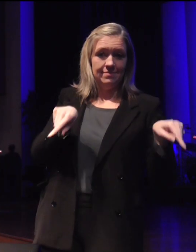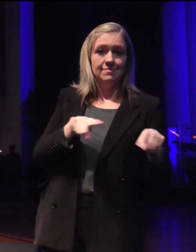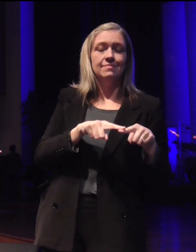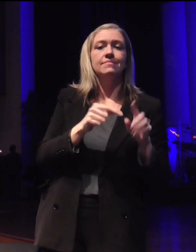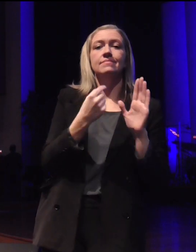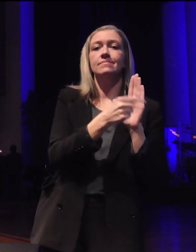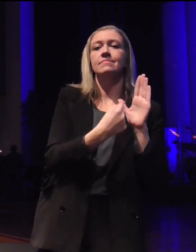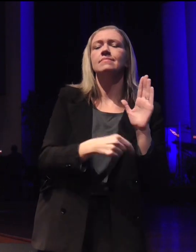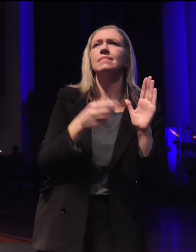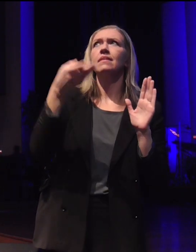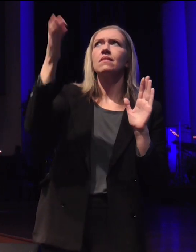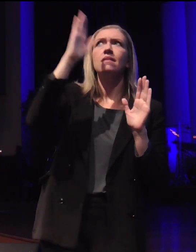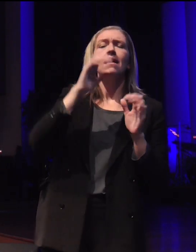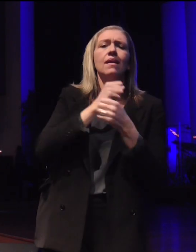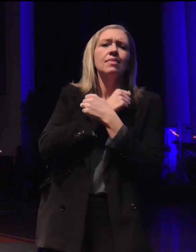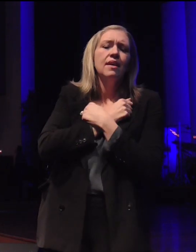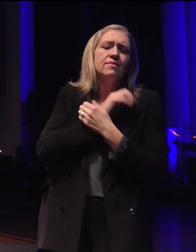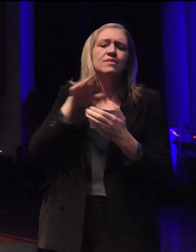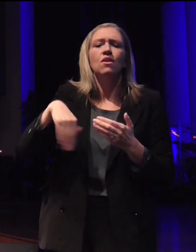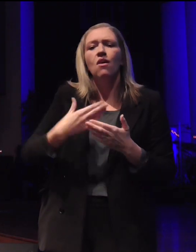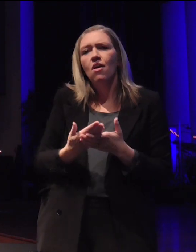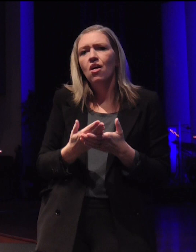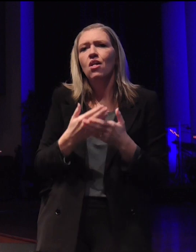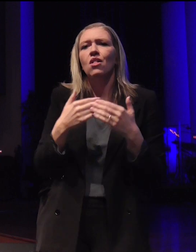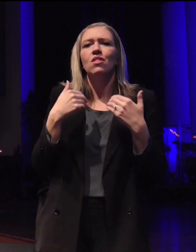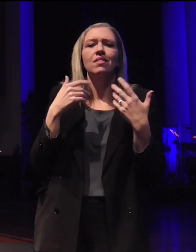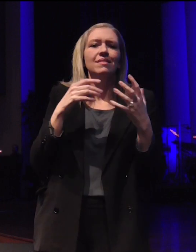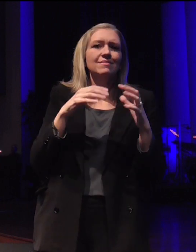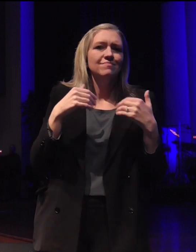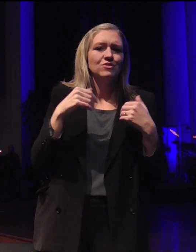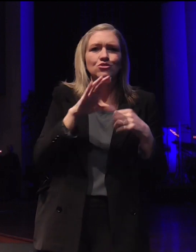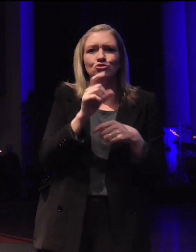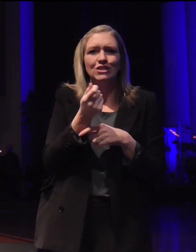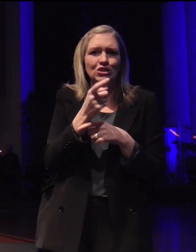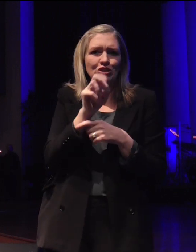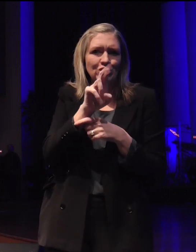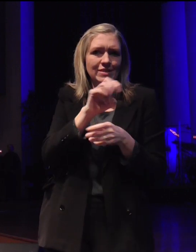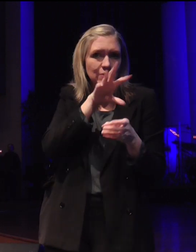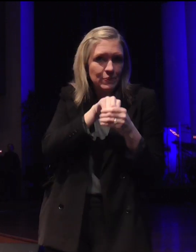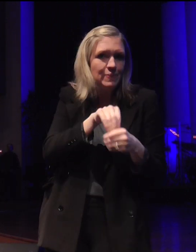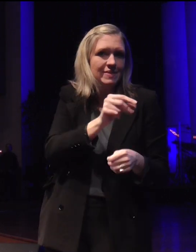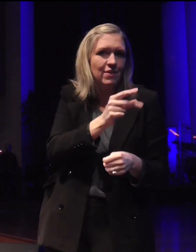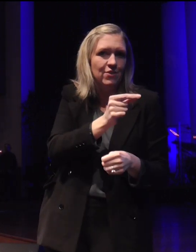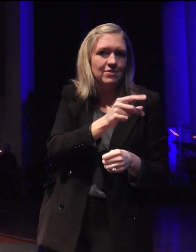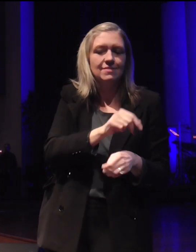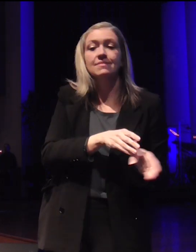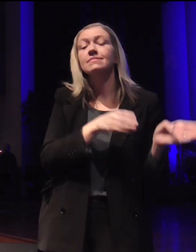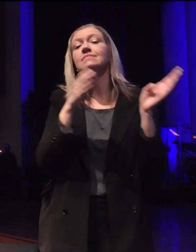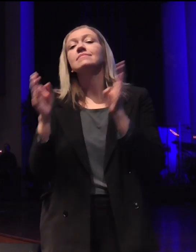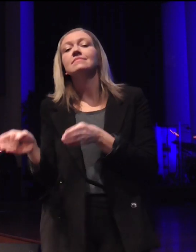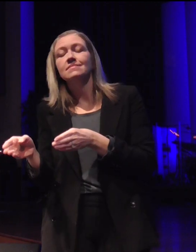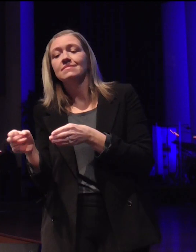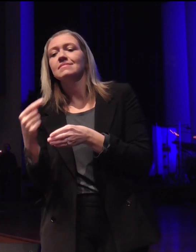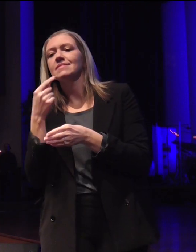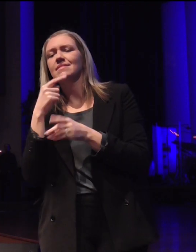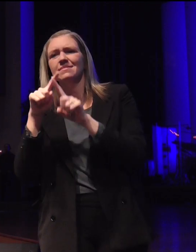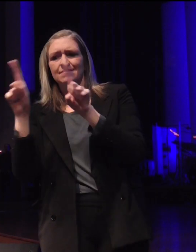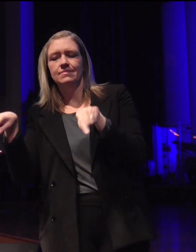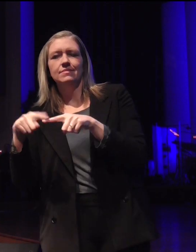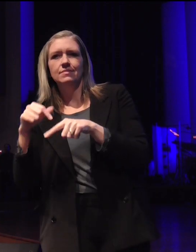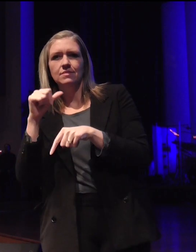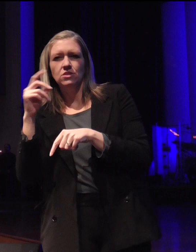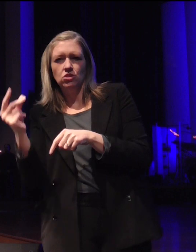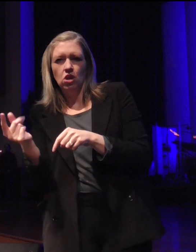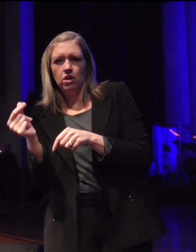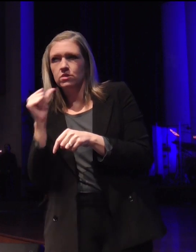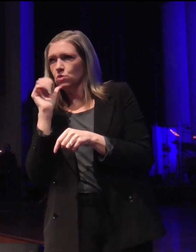"God loves all his creatures, dogs included." And the Presbyterian said, dogs don't have